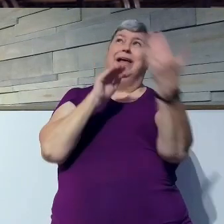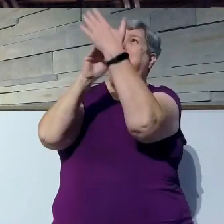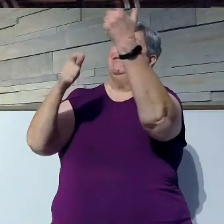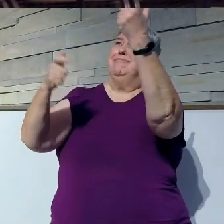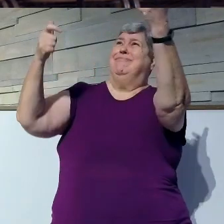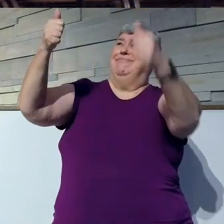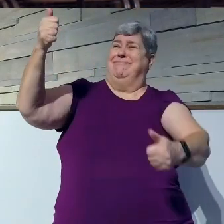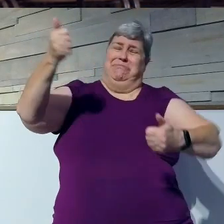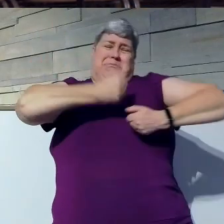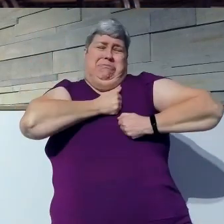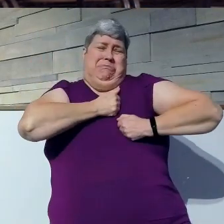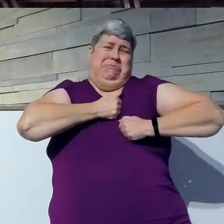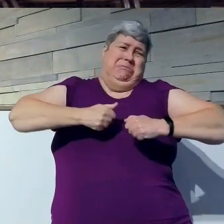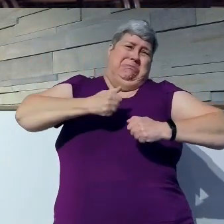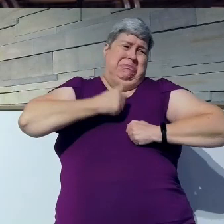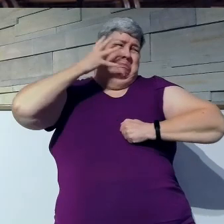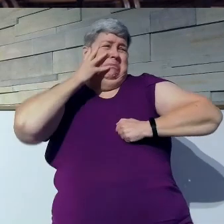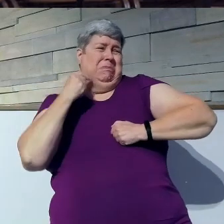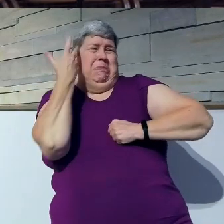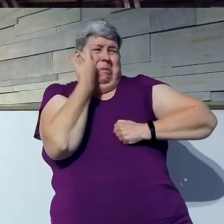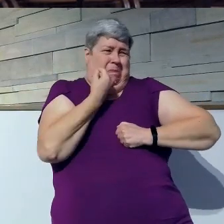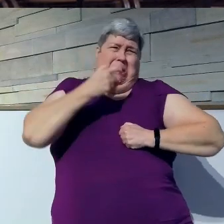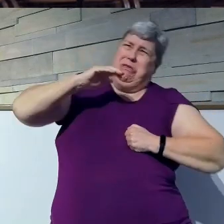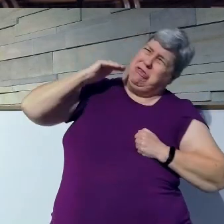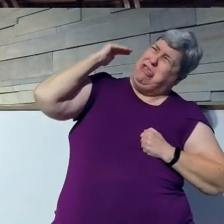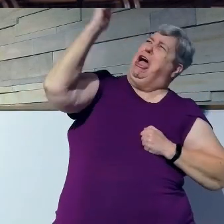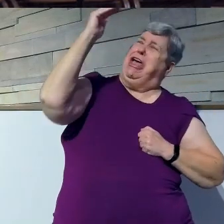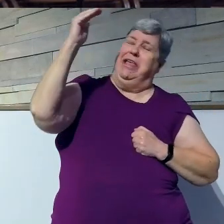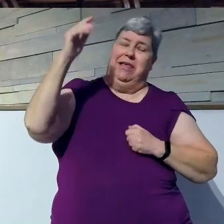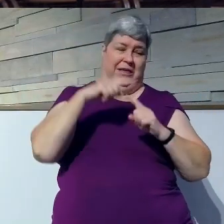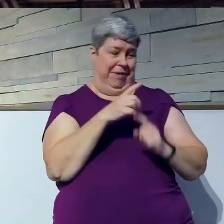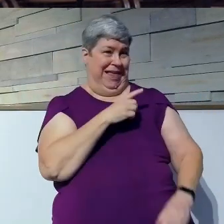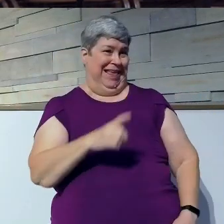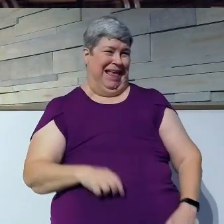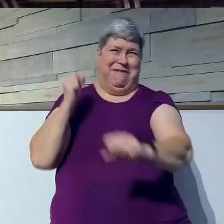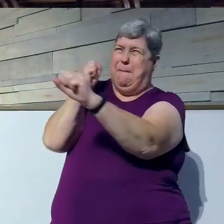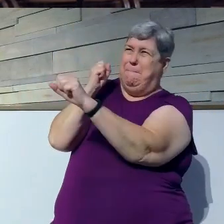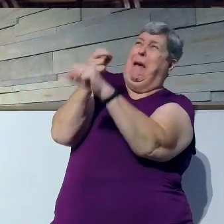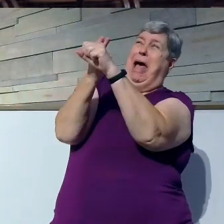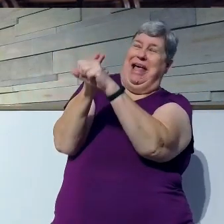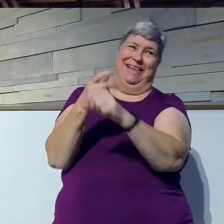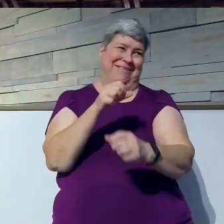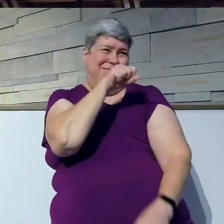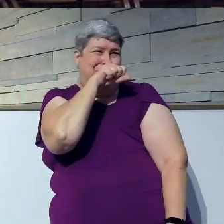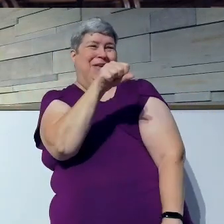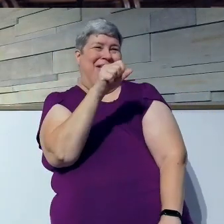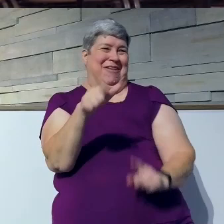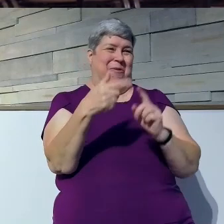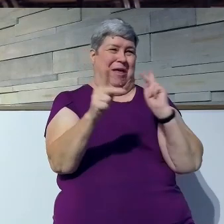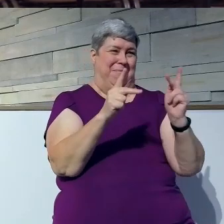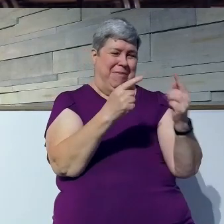a seasoned veteran of battle who was a giant. And yet David overcame, and we love it when